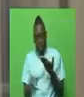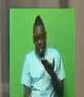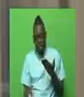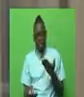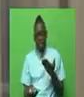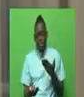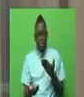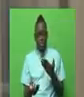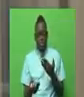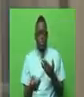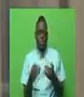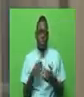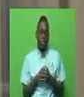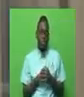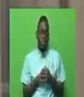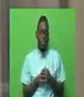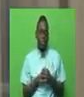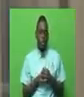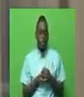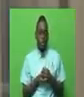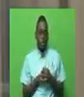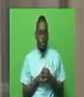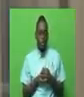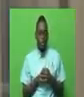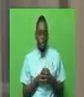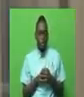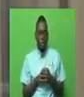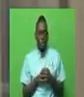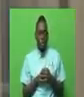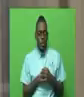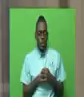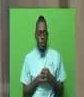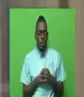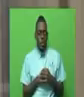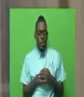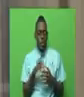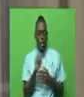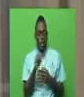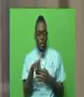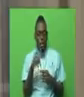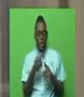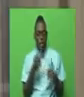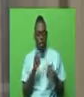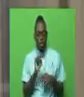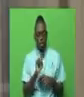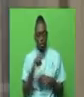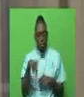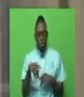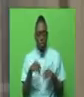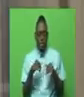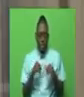Speaker, the Kamala Prasad-Bissessa administration was still able to grow the economy by more